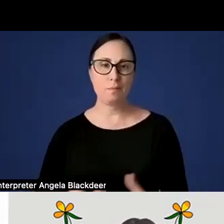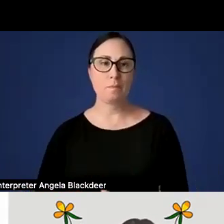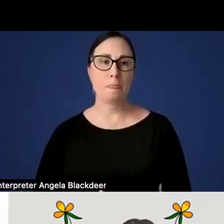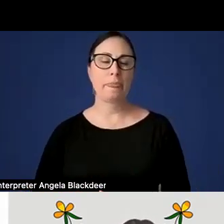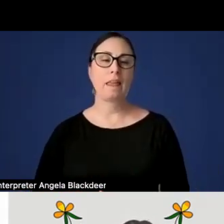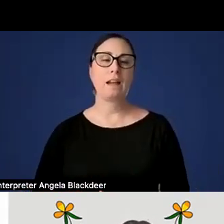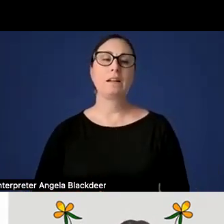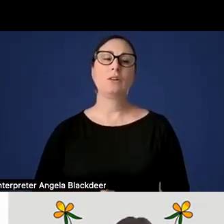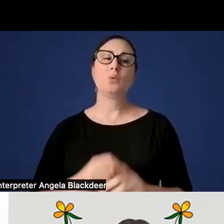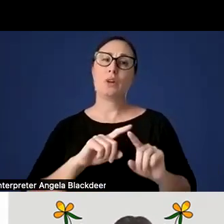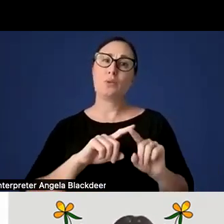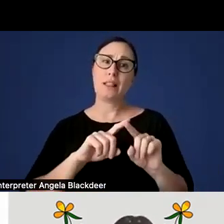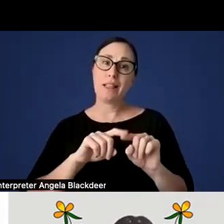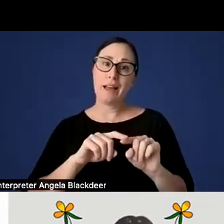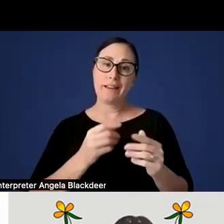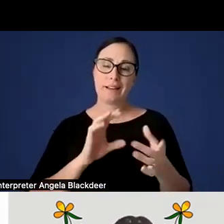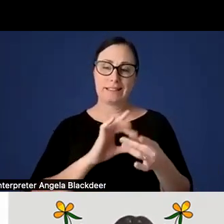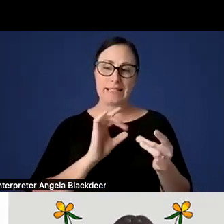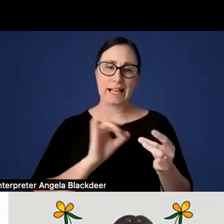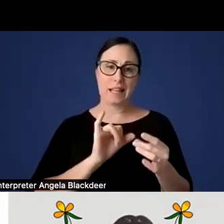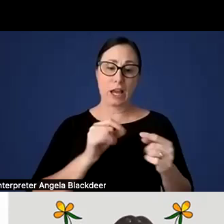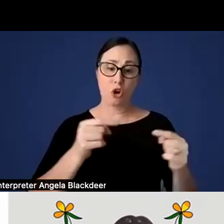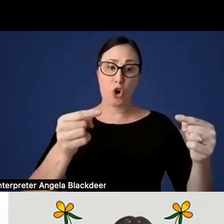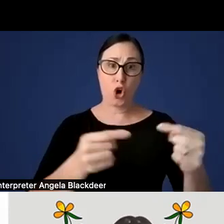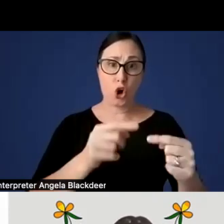like hurt people, and,